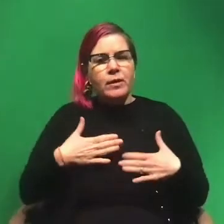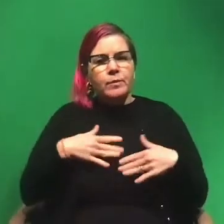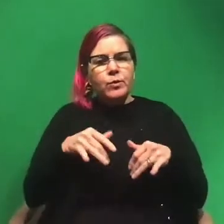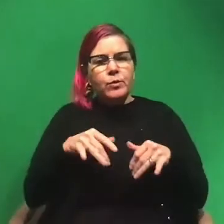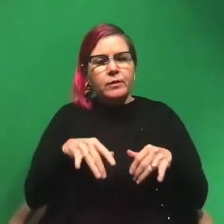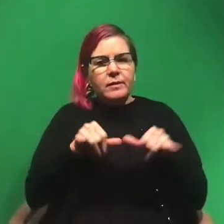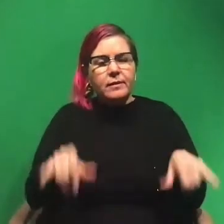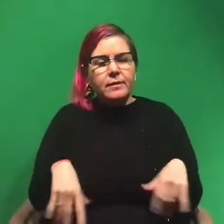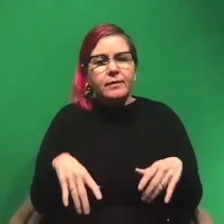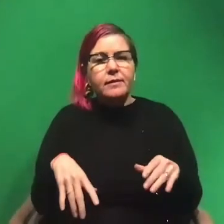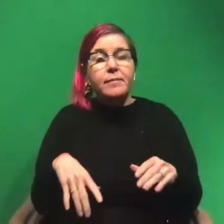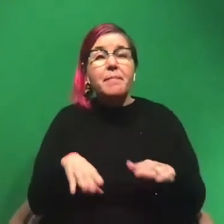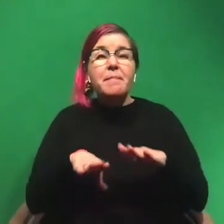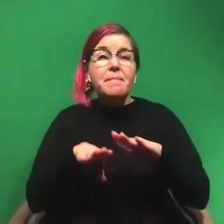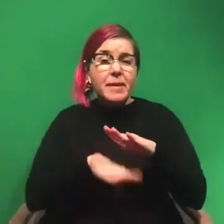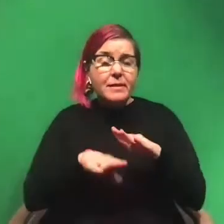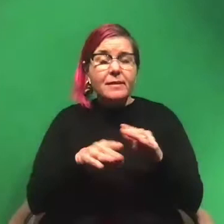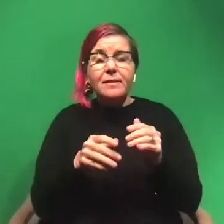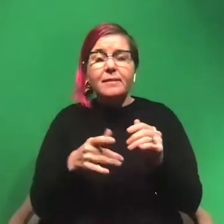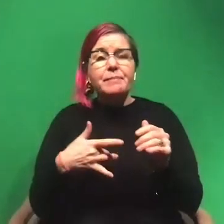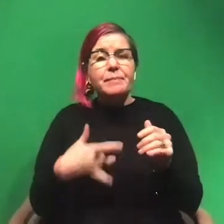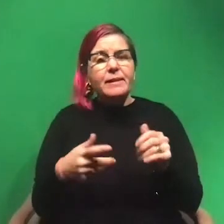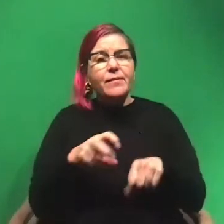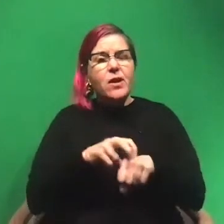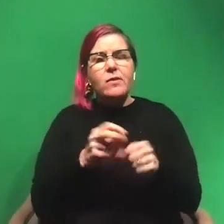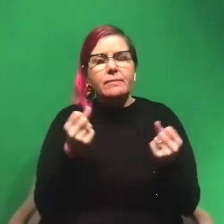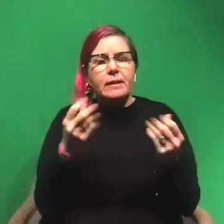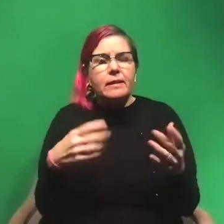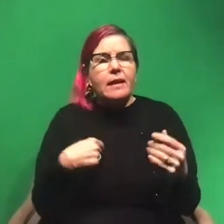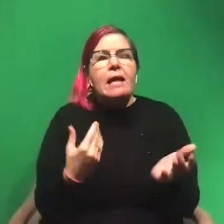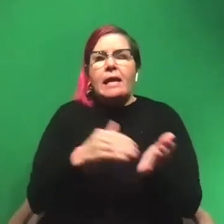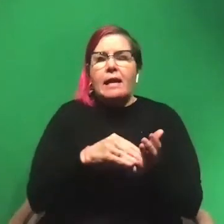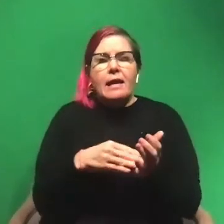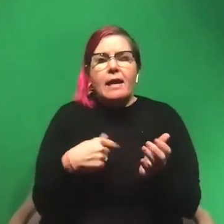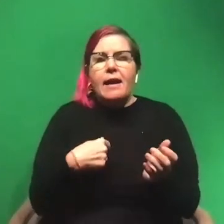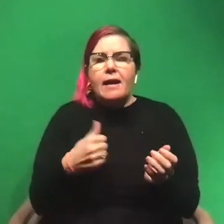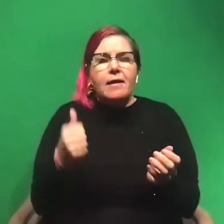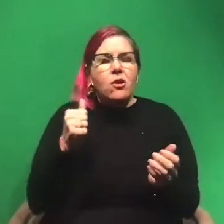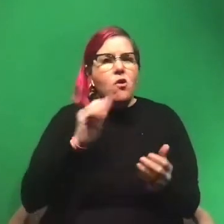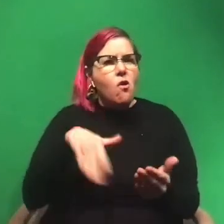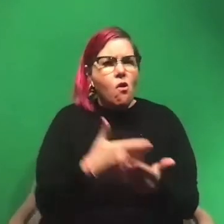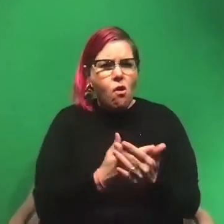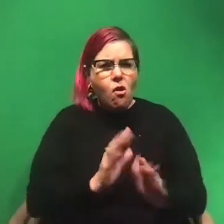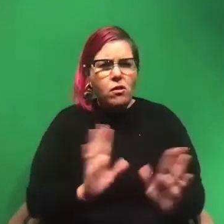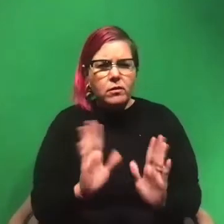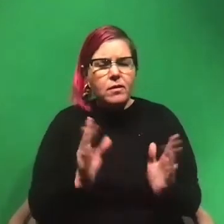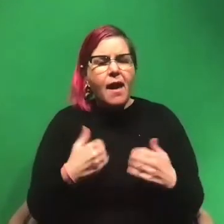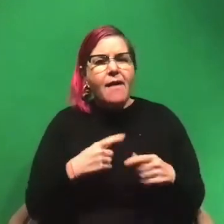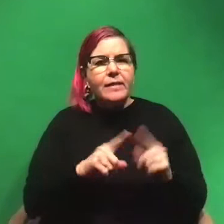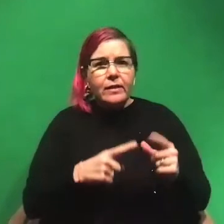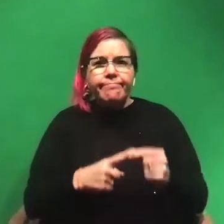But in essence, what a lot of viruses do, and again, I refuse to use the word all because there's so many exceptions in